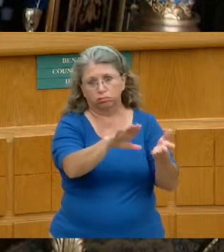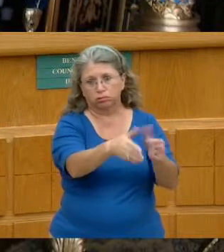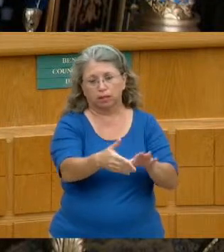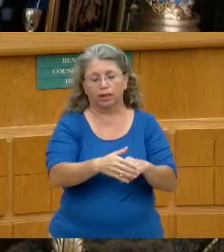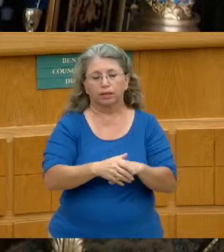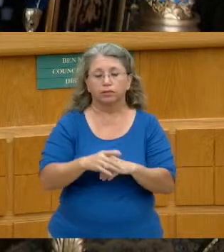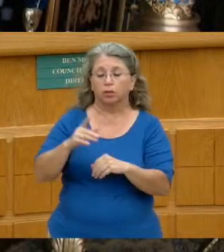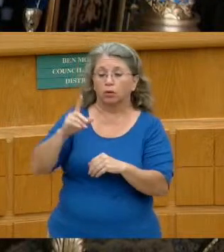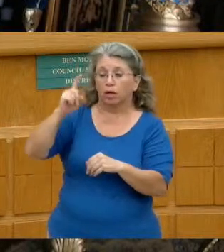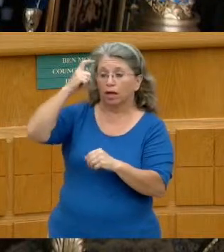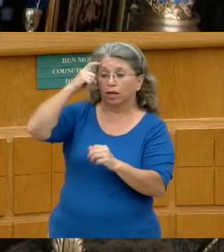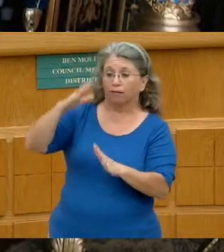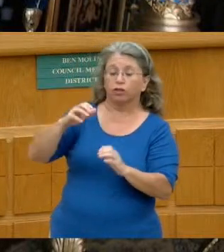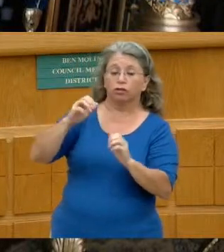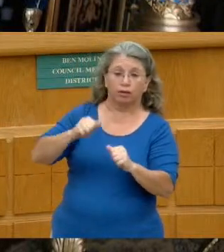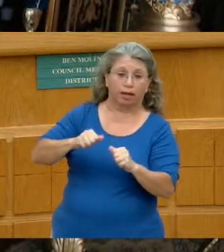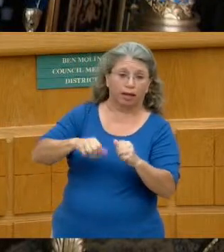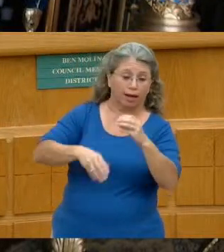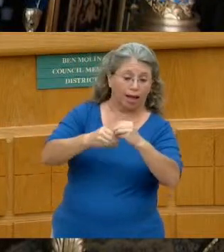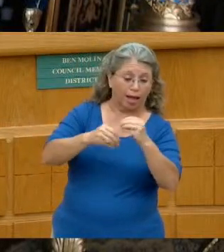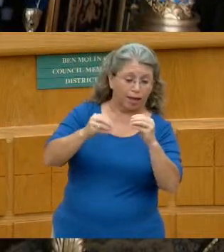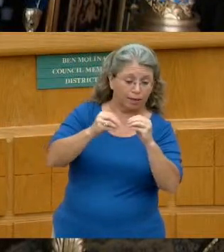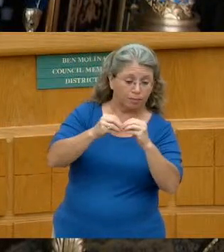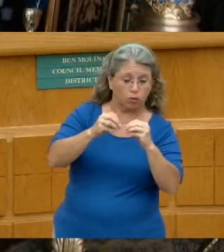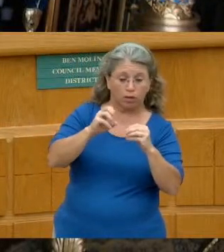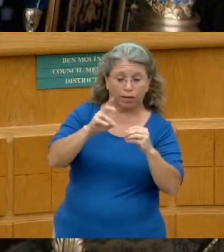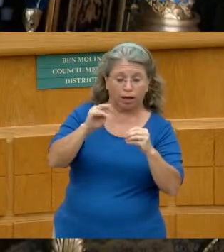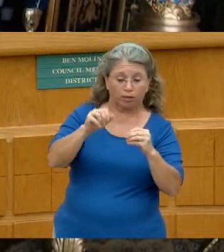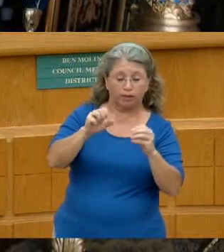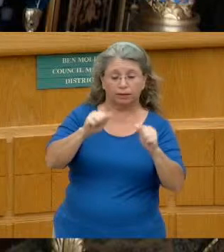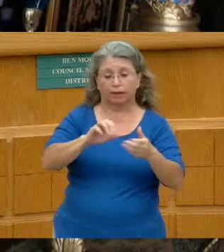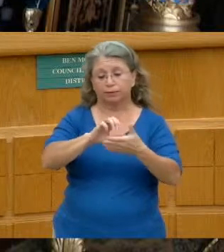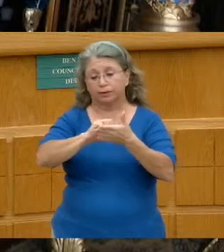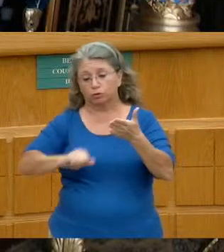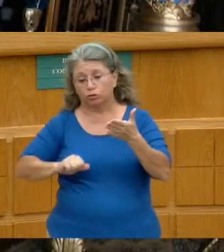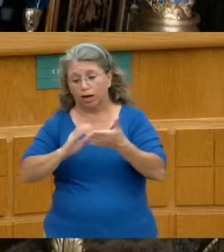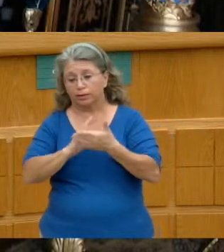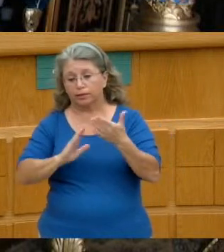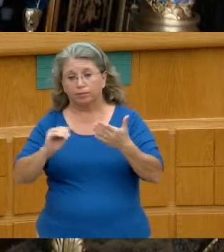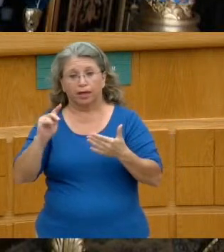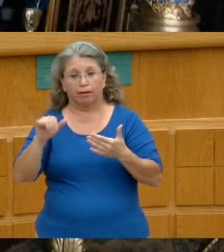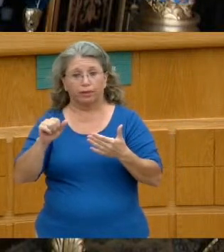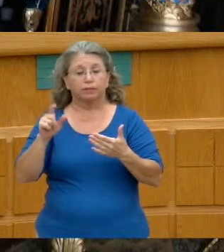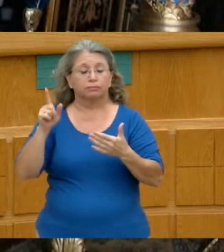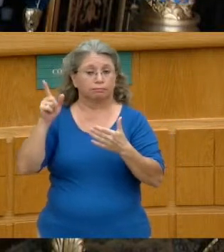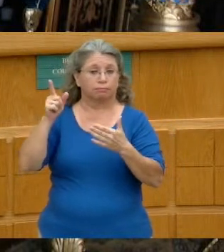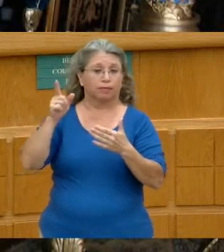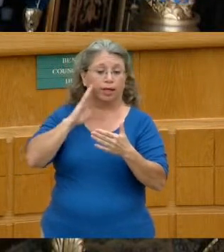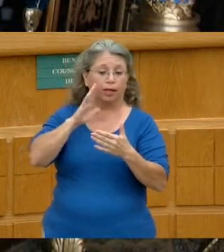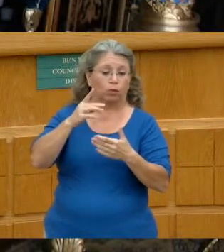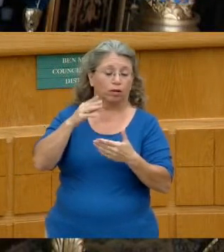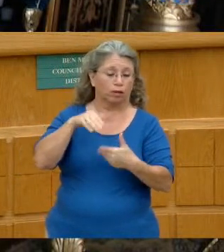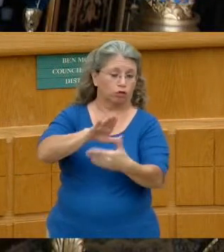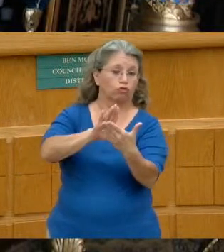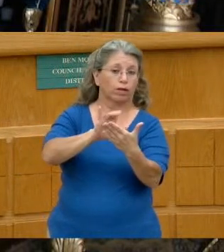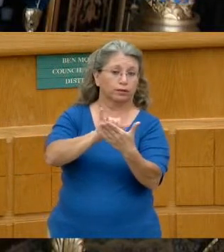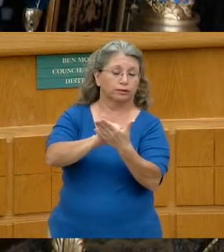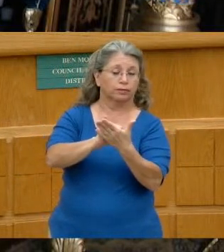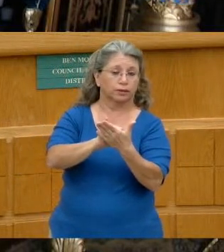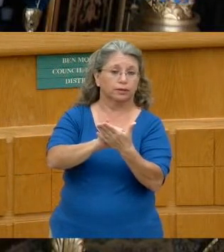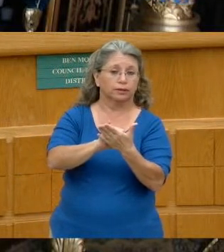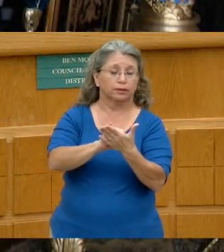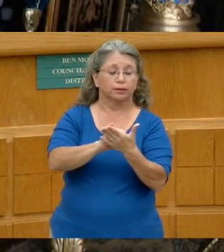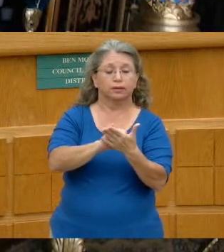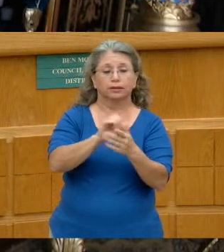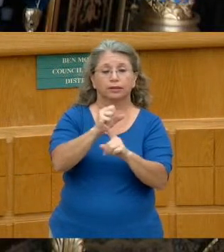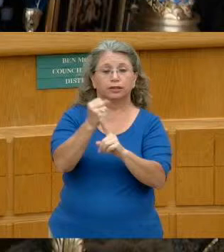list of counties, and he may do so, and he can address these surges and hospitalizations that may arise in the interest of